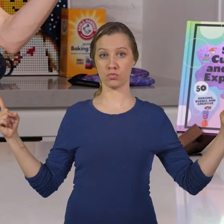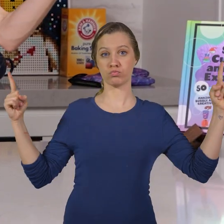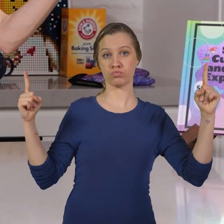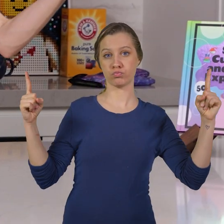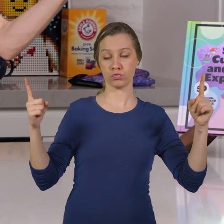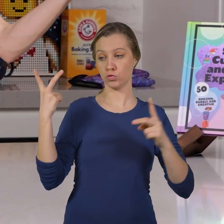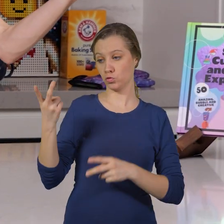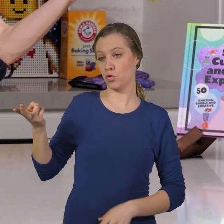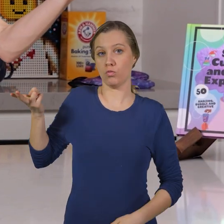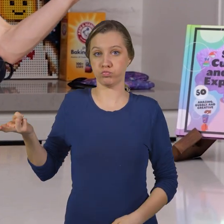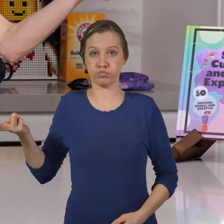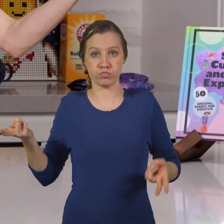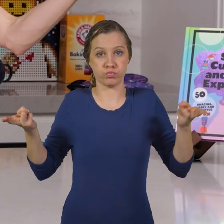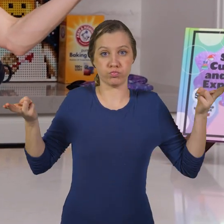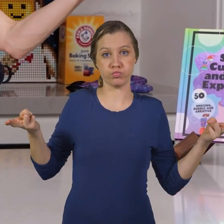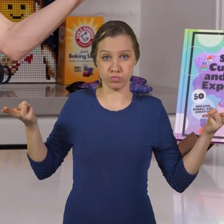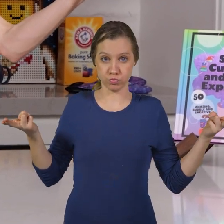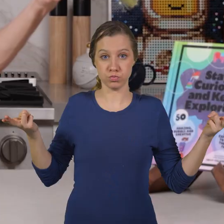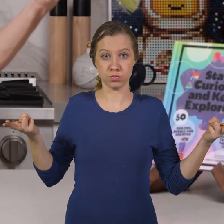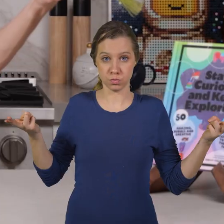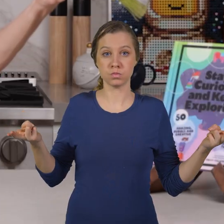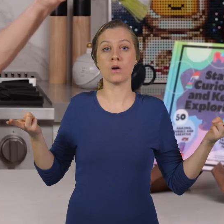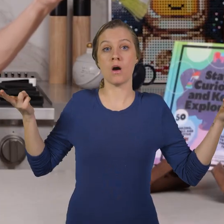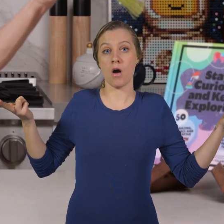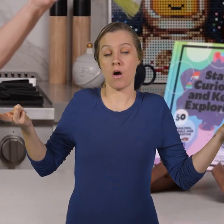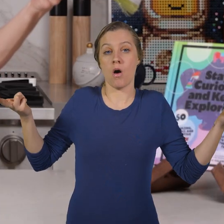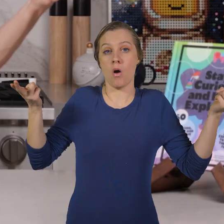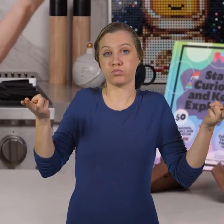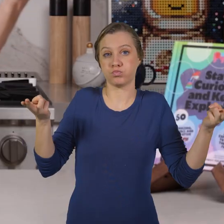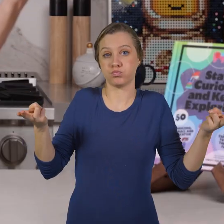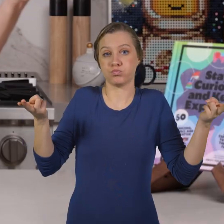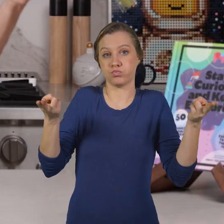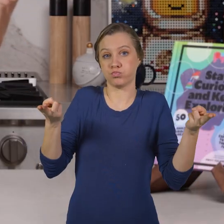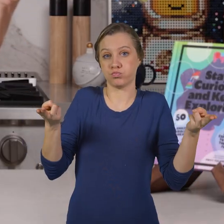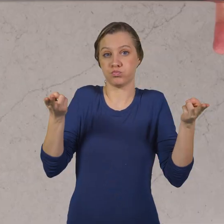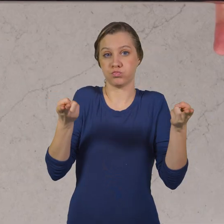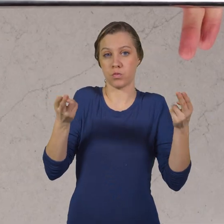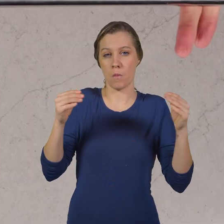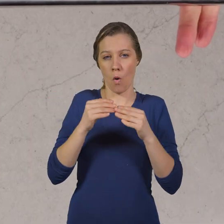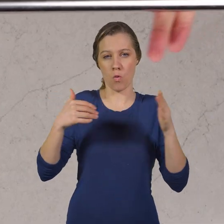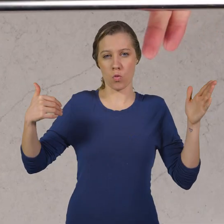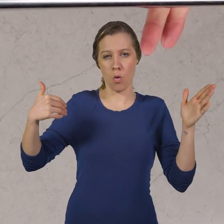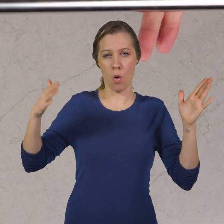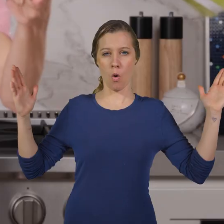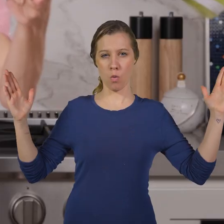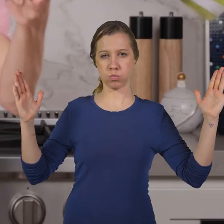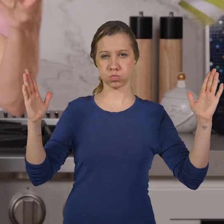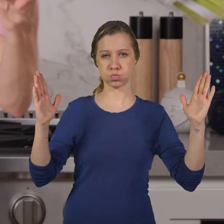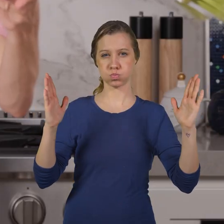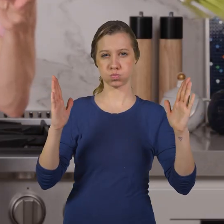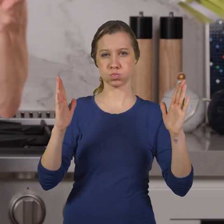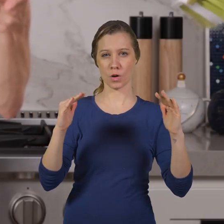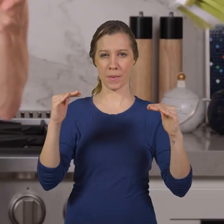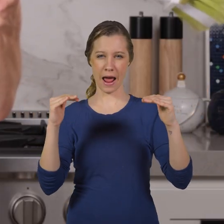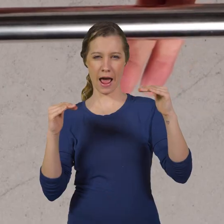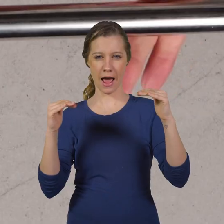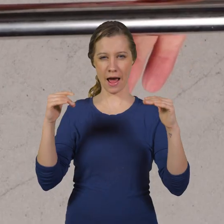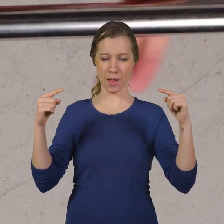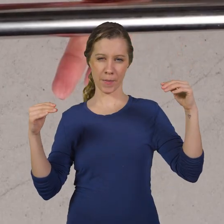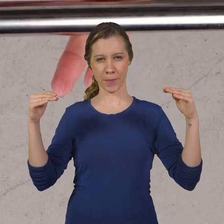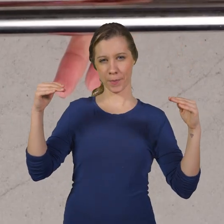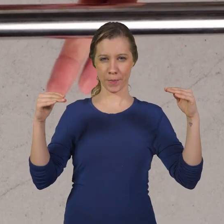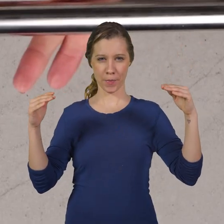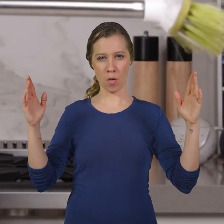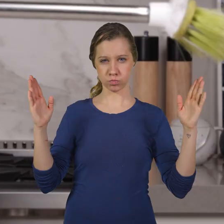one side and two fingers on the other, and just bring them closer towards each other, balancing the